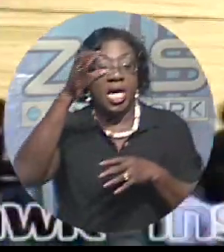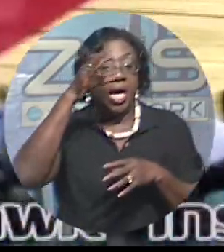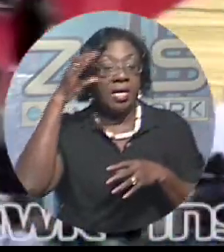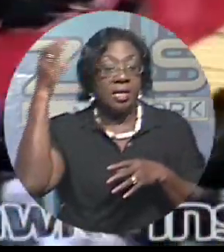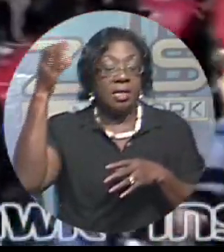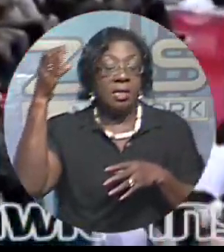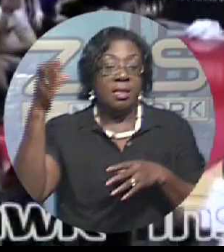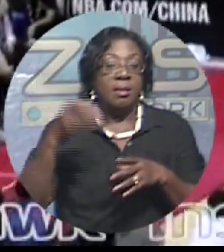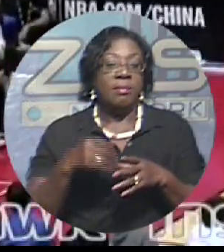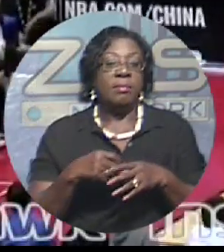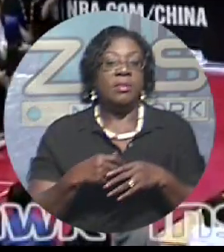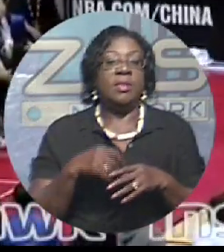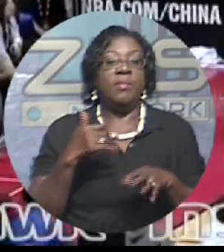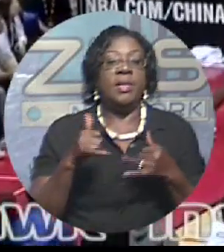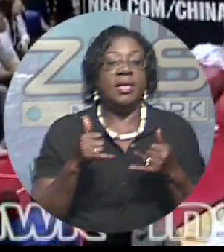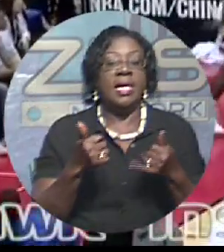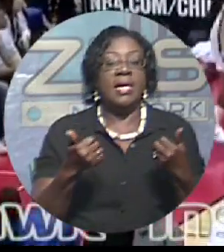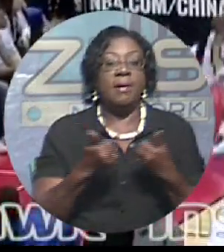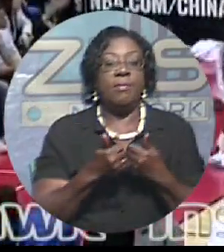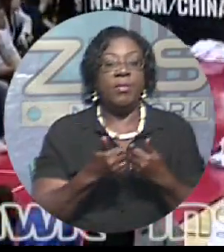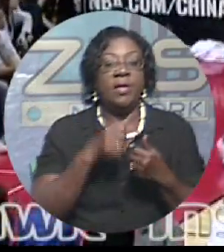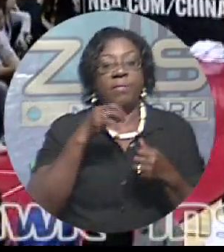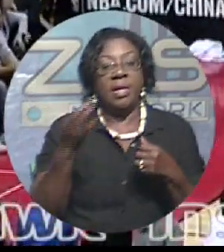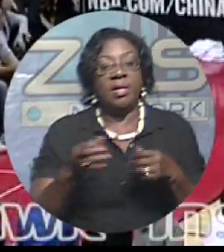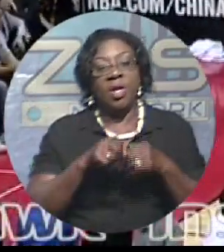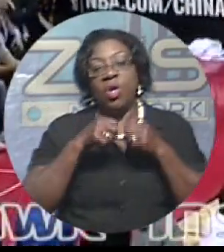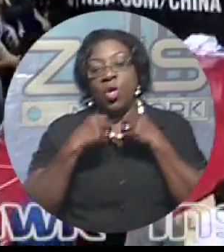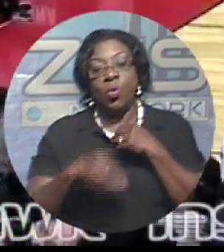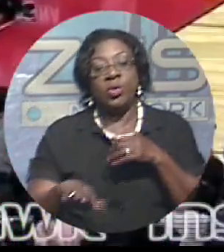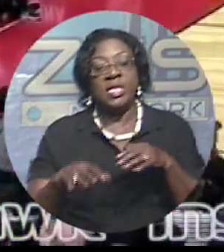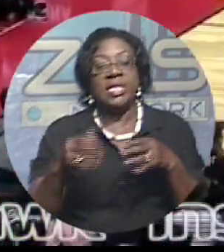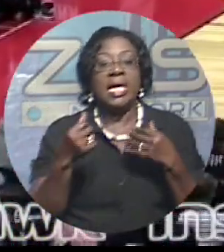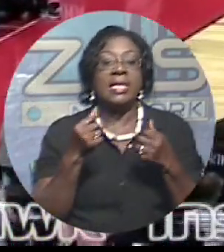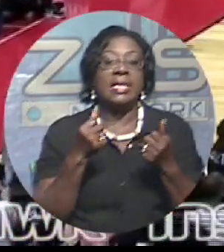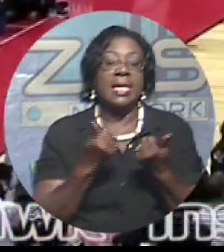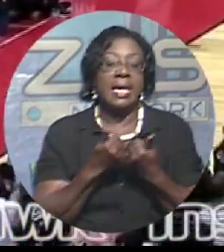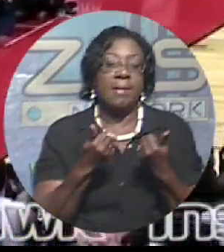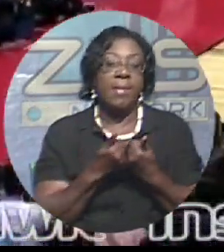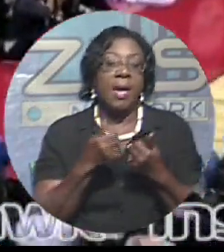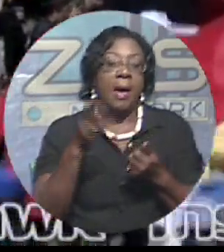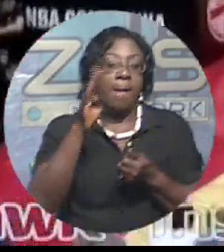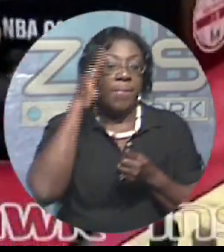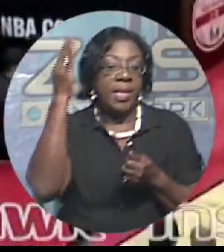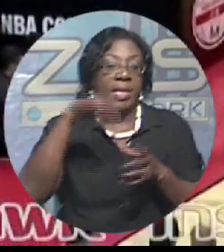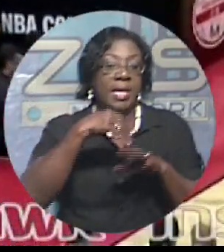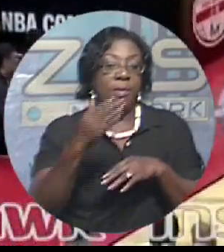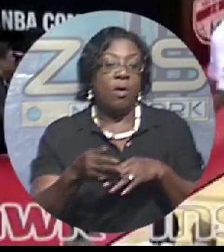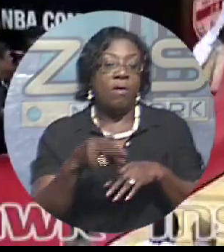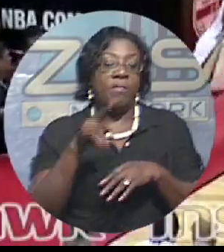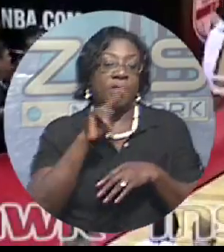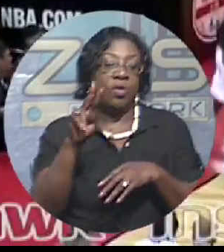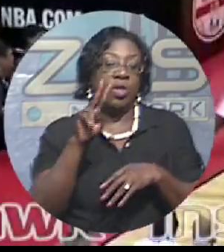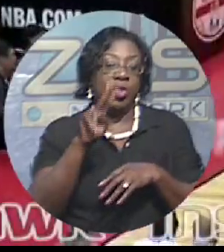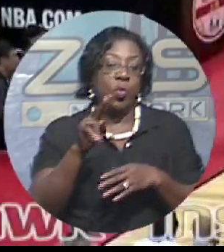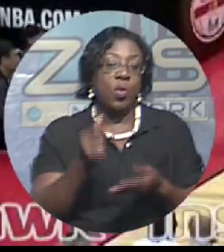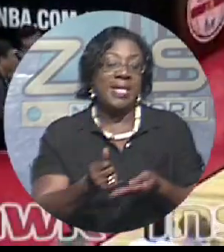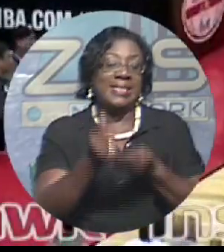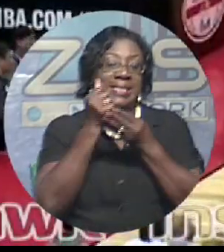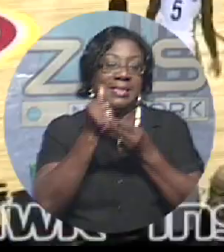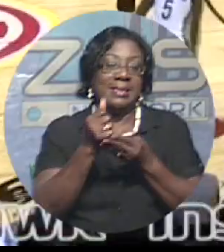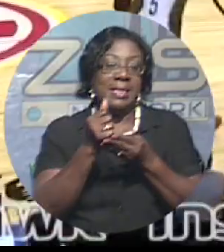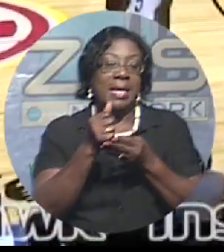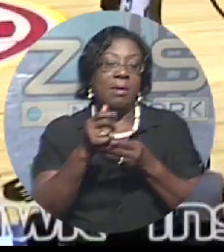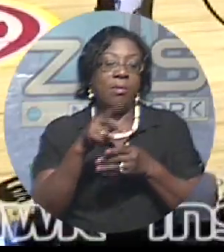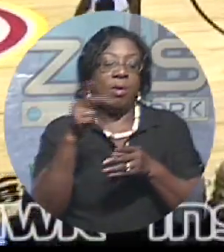The finale took place this morning with the Pelicans going down 116-104. Buddy came off the bench with scoreless with two assists, three rebounds, and a